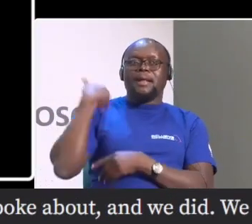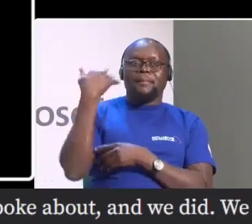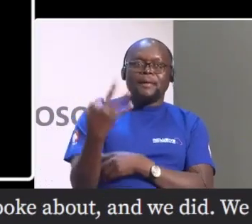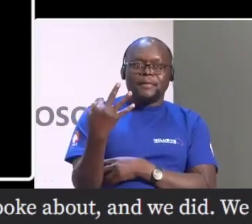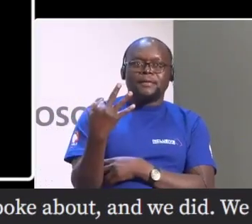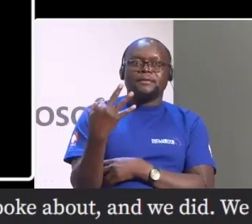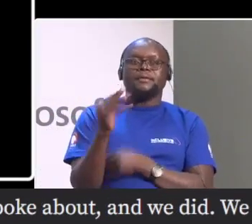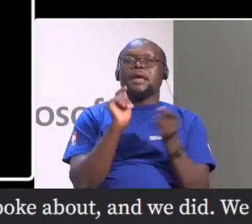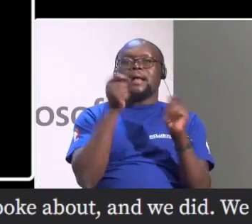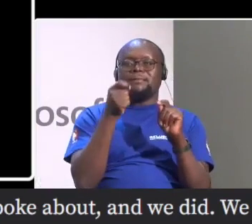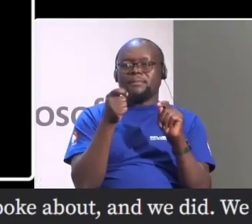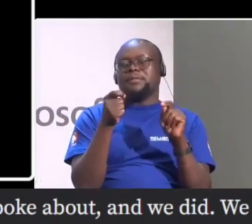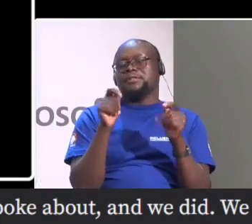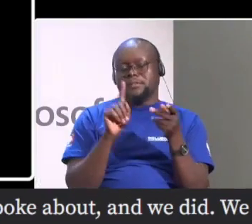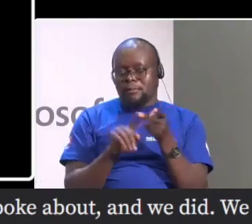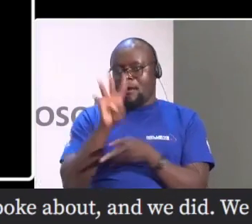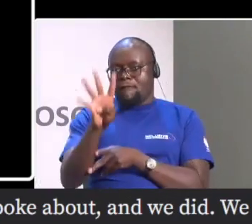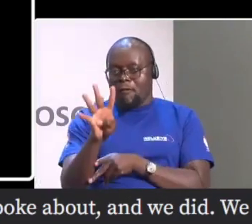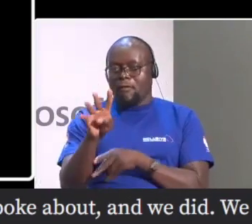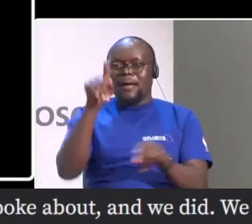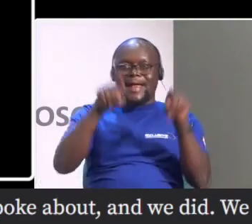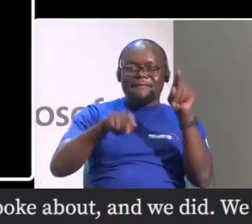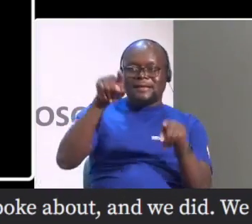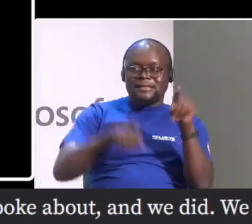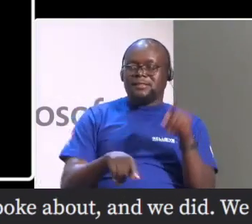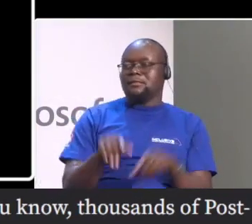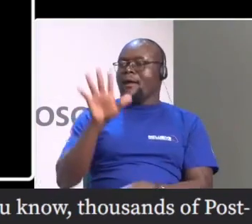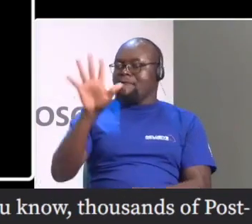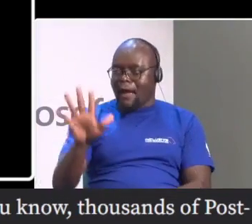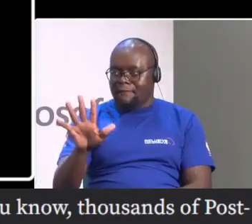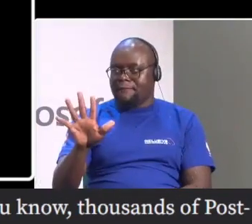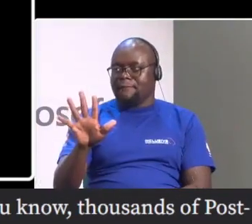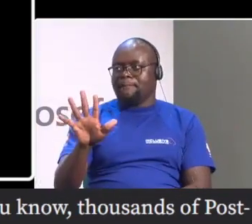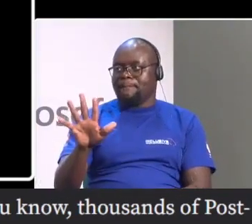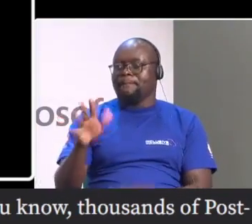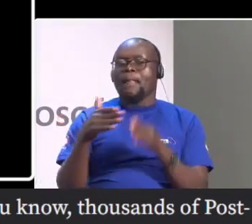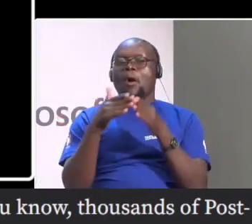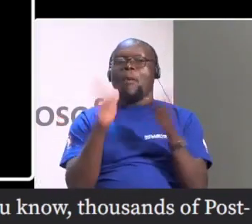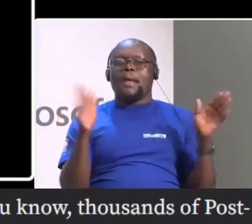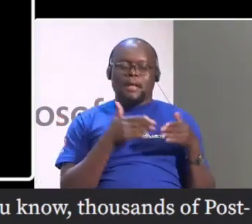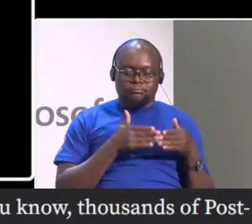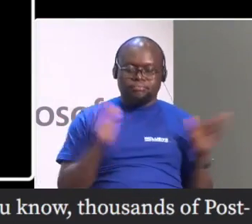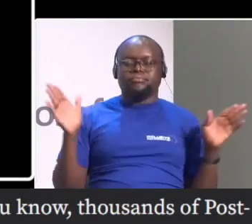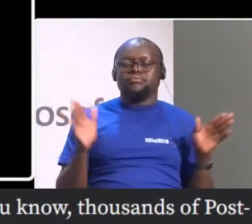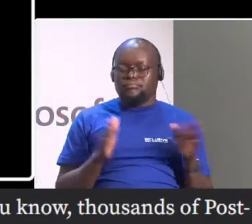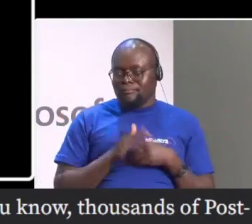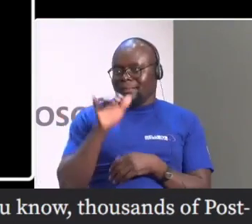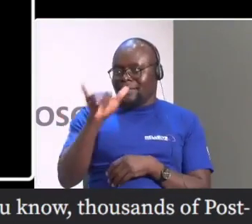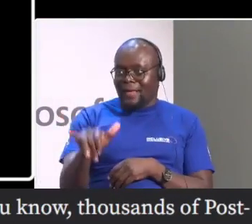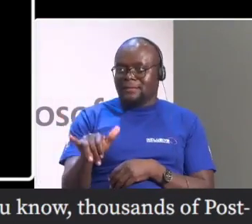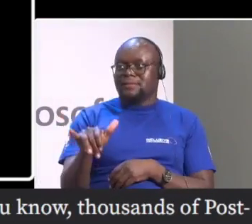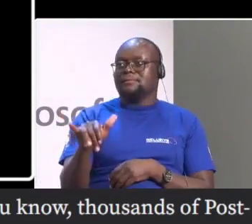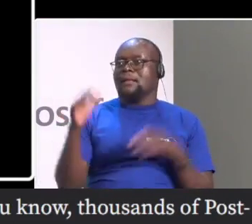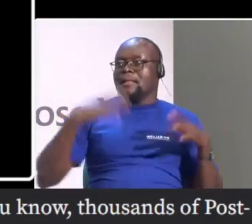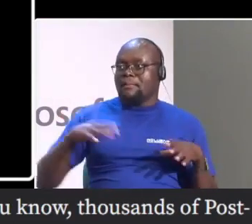3 was adaptability. Number 4 was diversity. And number 5 was openness. And that sounds